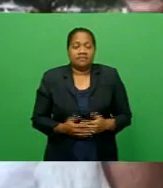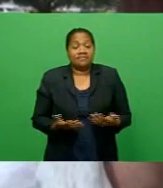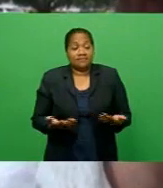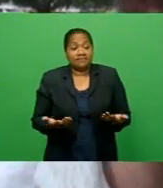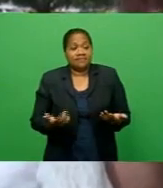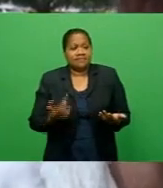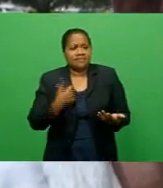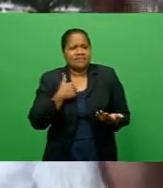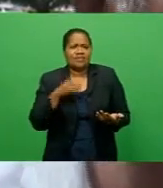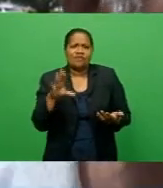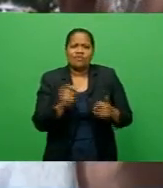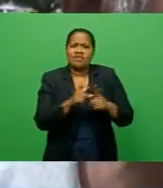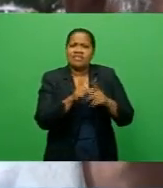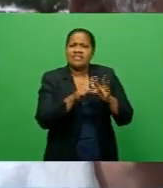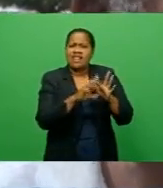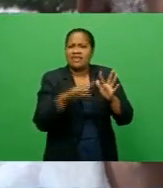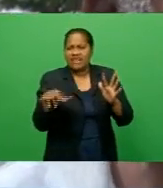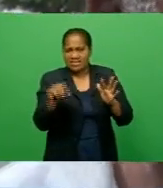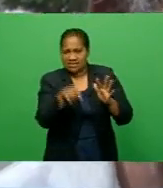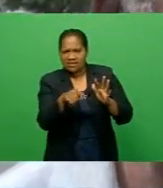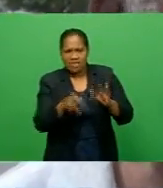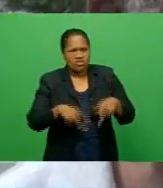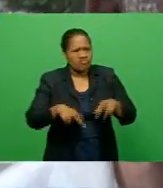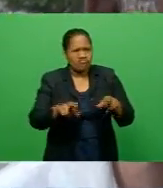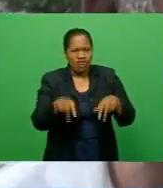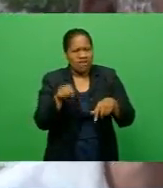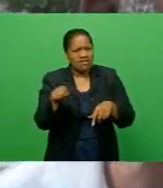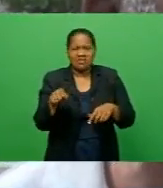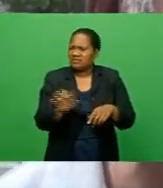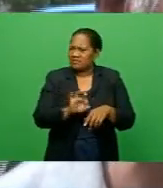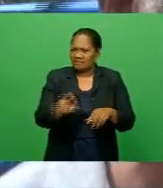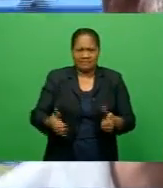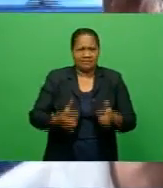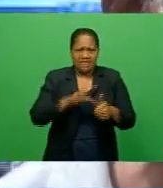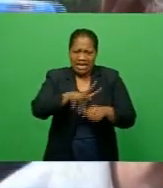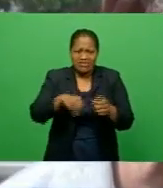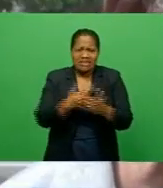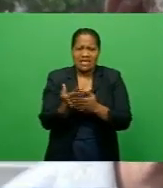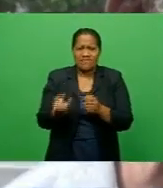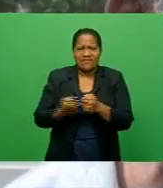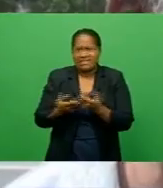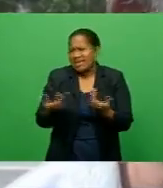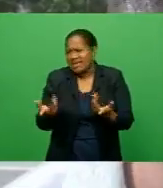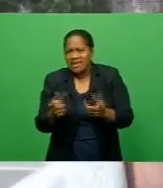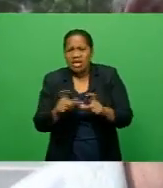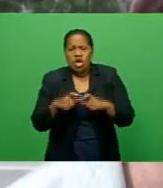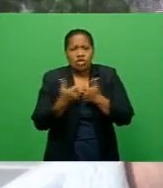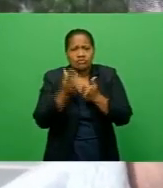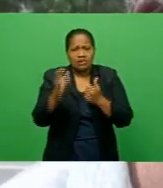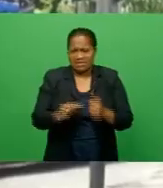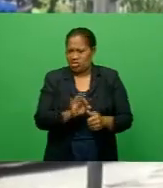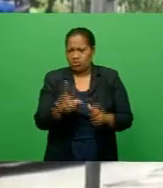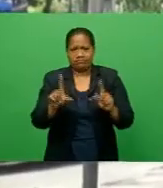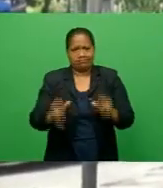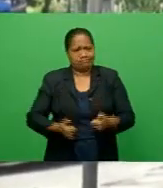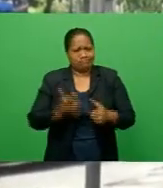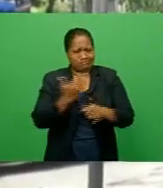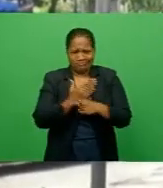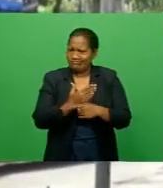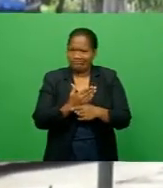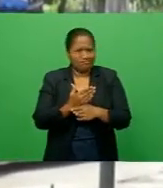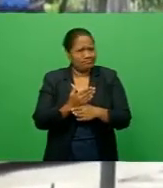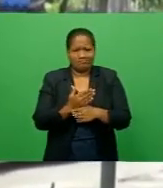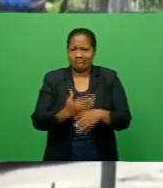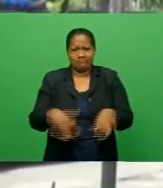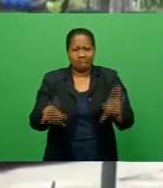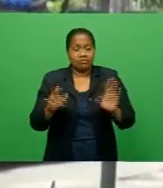I'm from Delanavesi and the road condition there is never good. Every day they're fixing it. The contractors are not doing a good job. I do walk